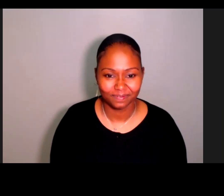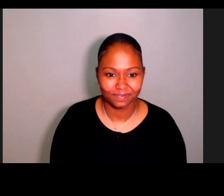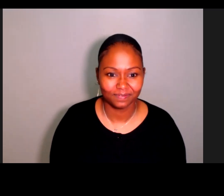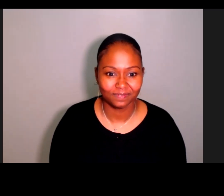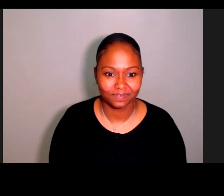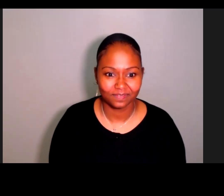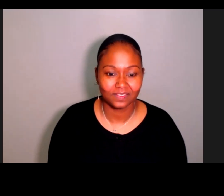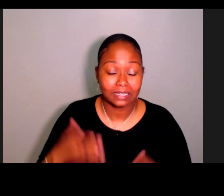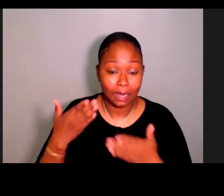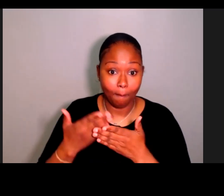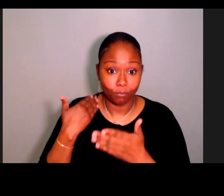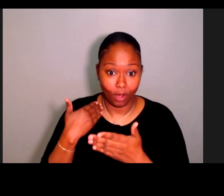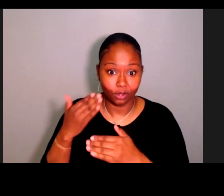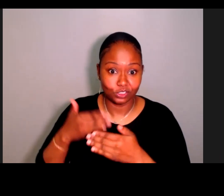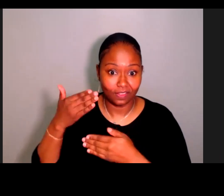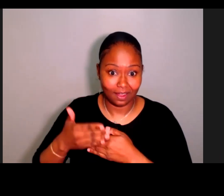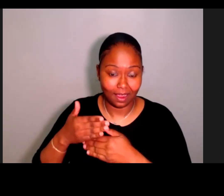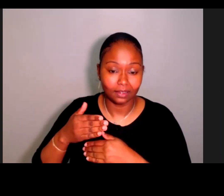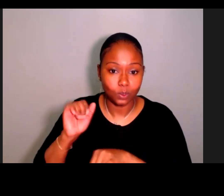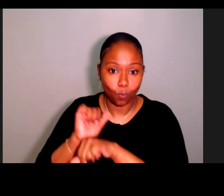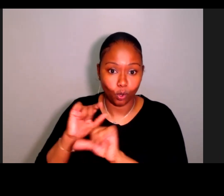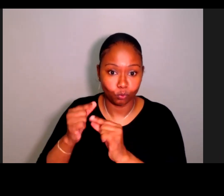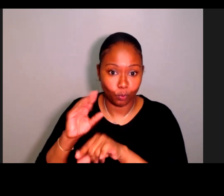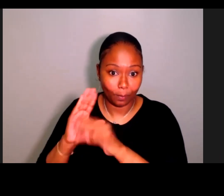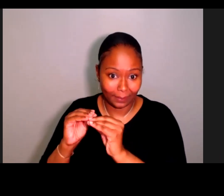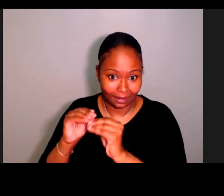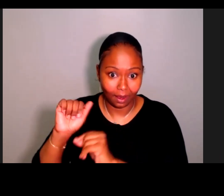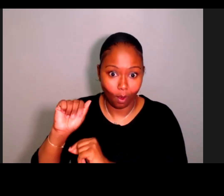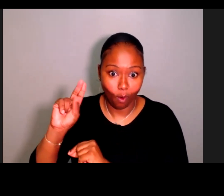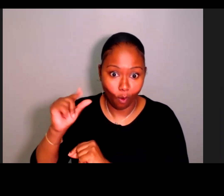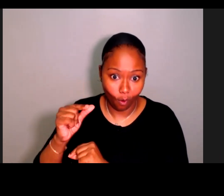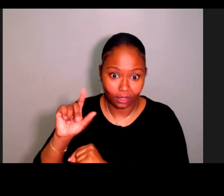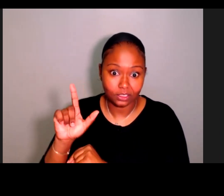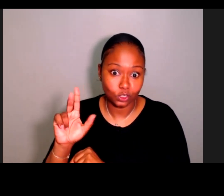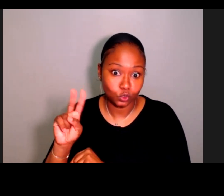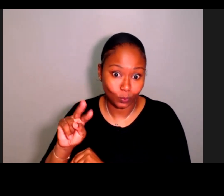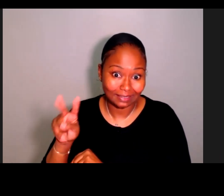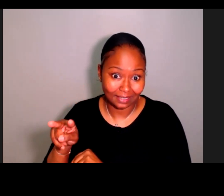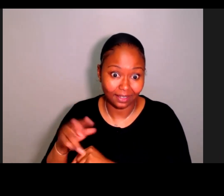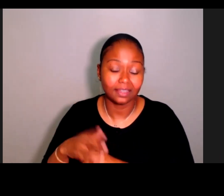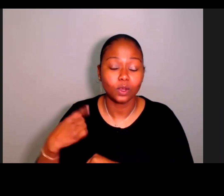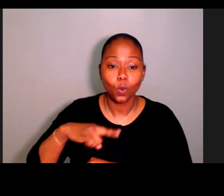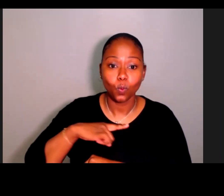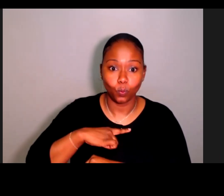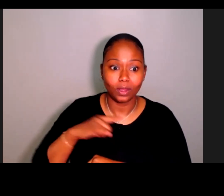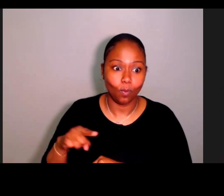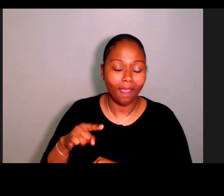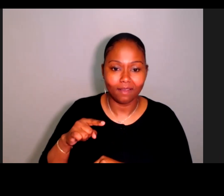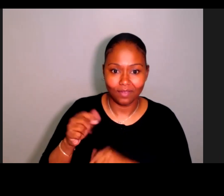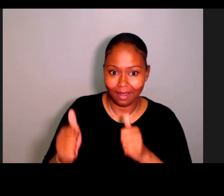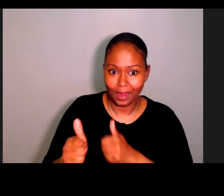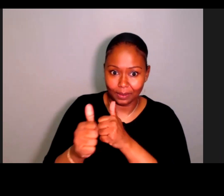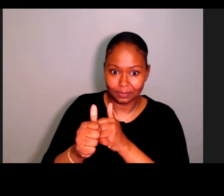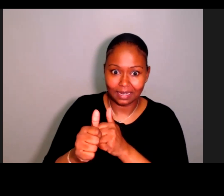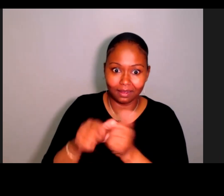Prior to the next work group meeting on August 22nd, CDA intends to circulate an updated draft of